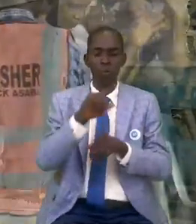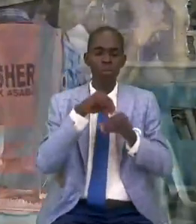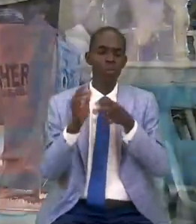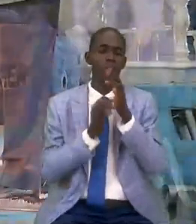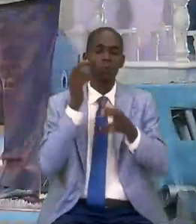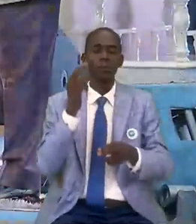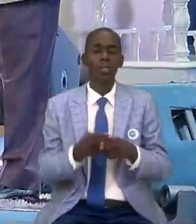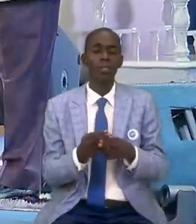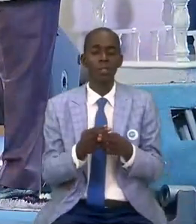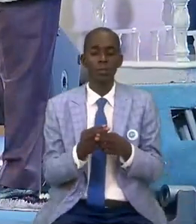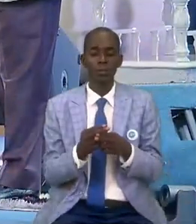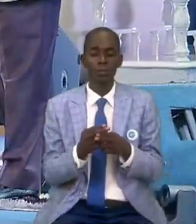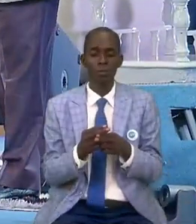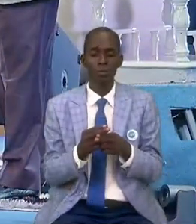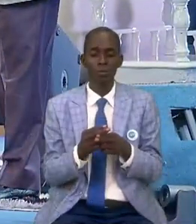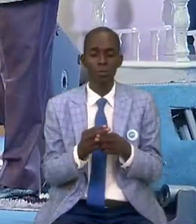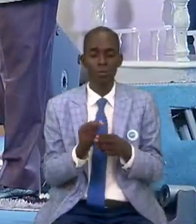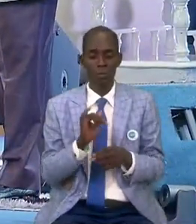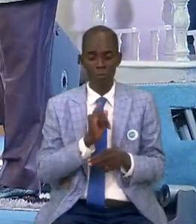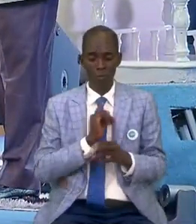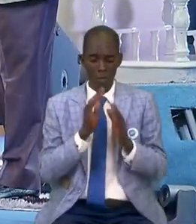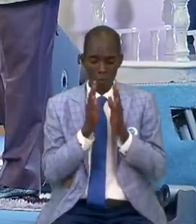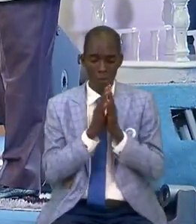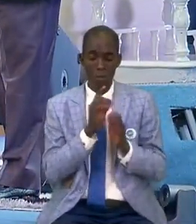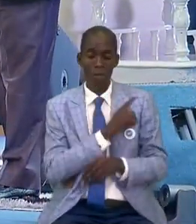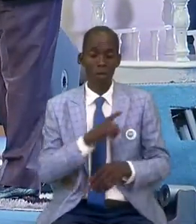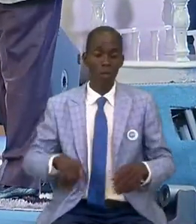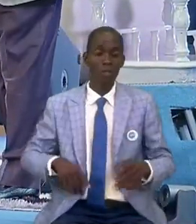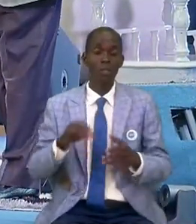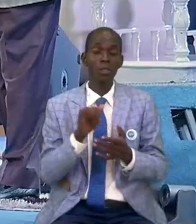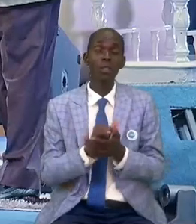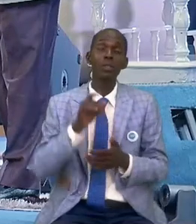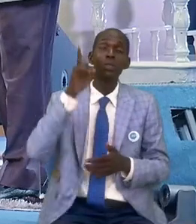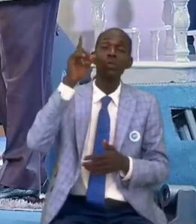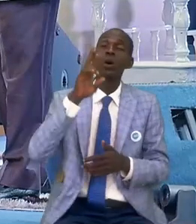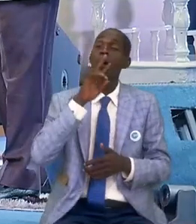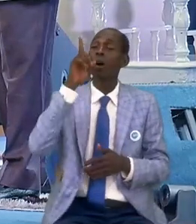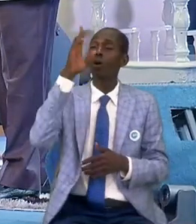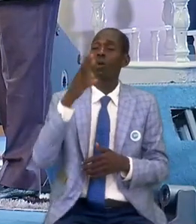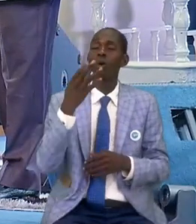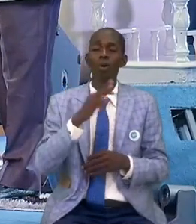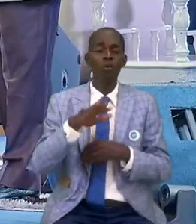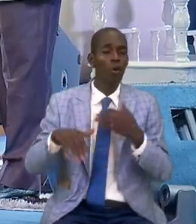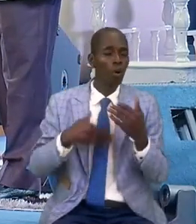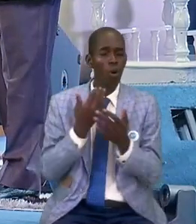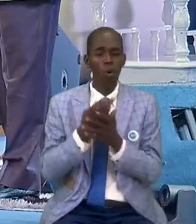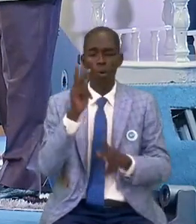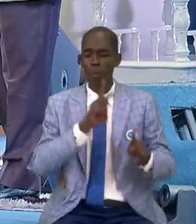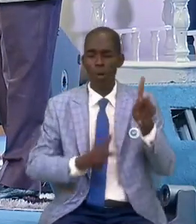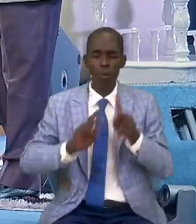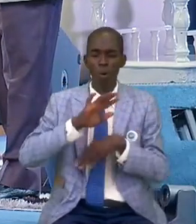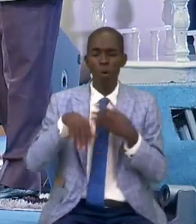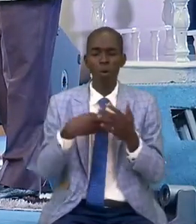are God of all people, all flesh, none will go empty-handed from